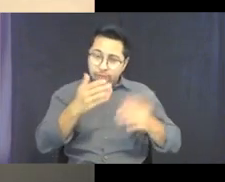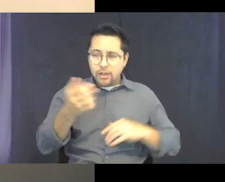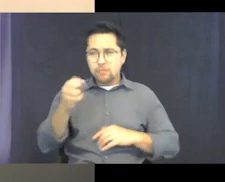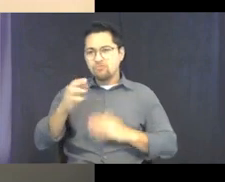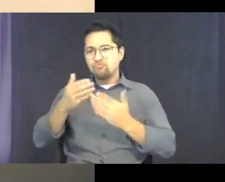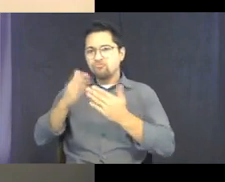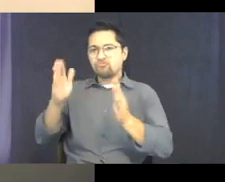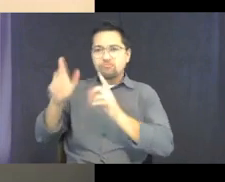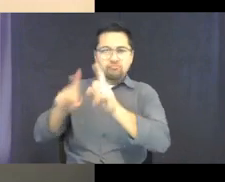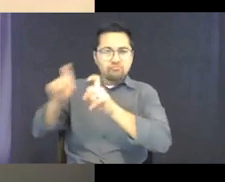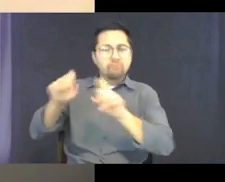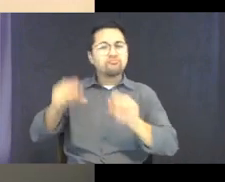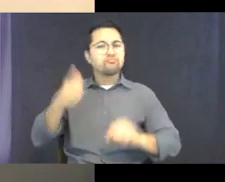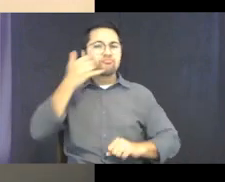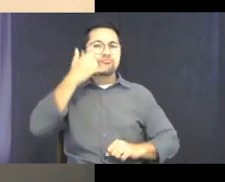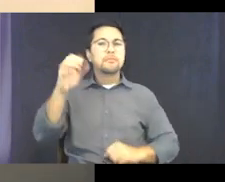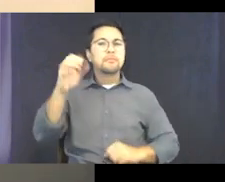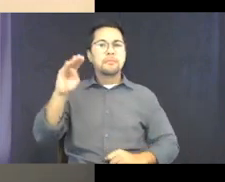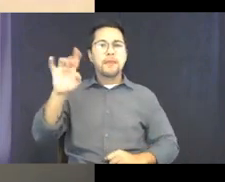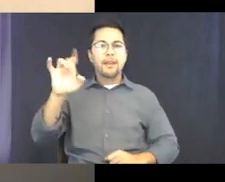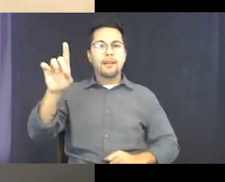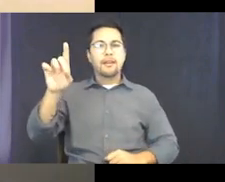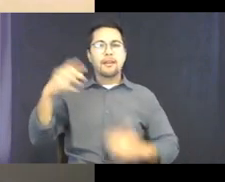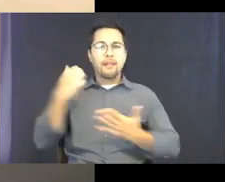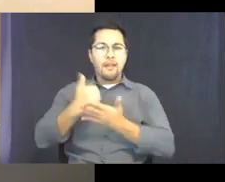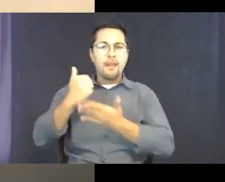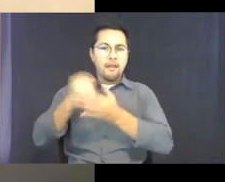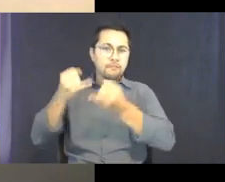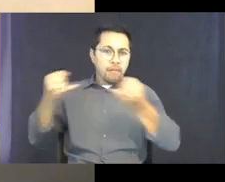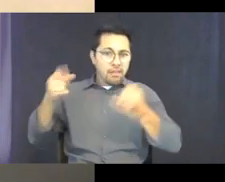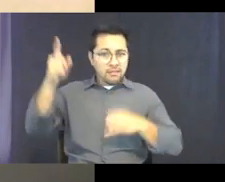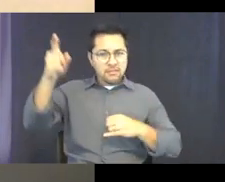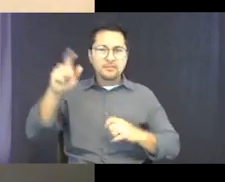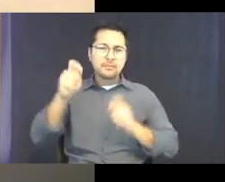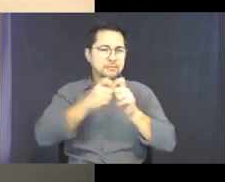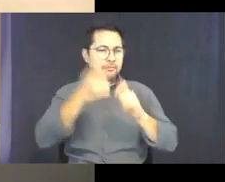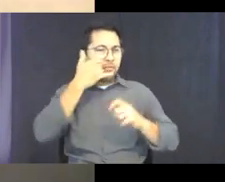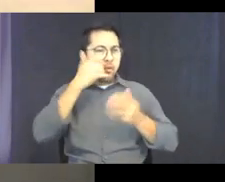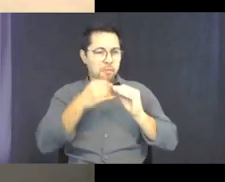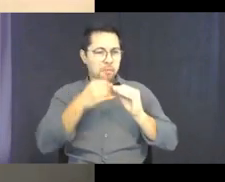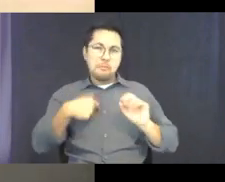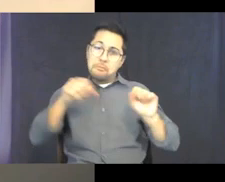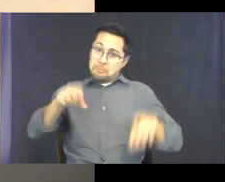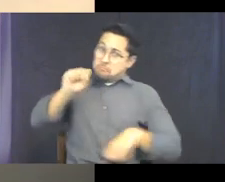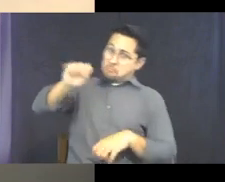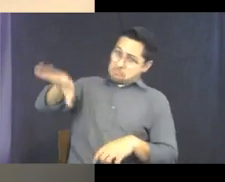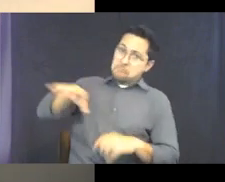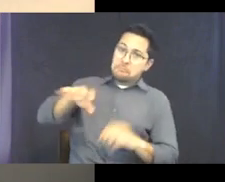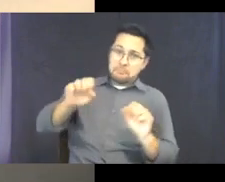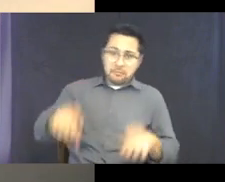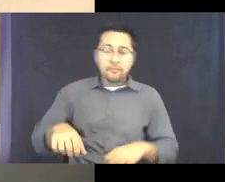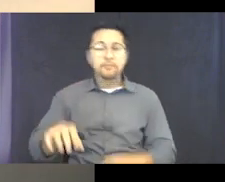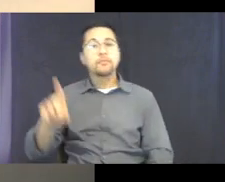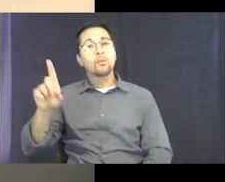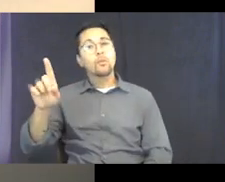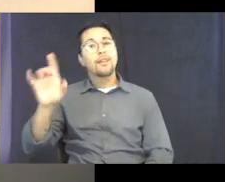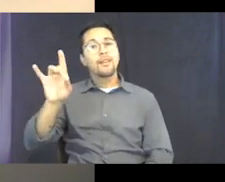regarding Medicaid, you can contact the Medicaid helpline, and that is a specific phone number, and I can share that with you.